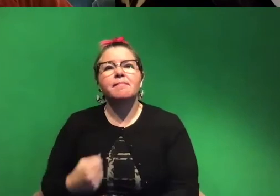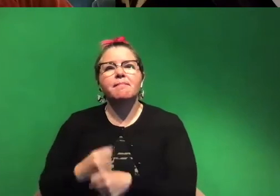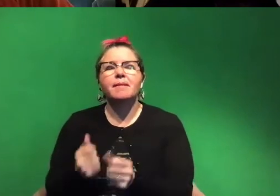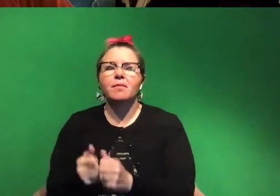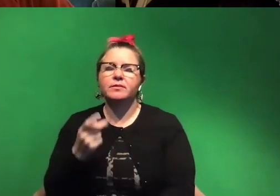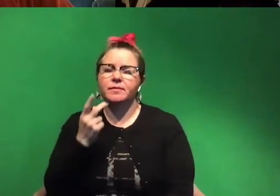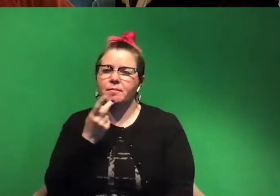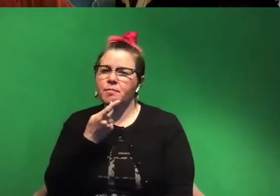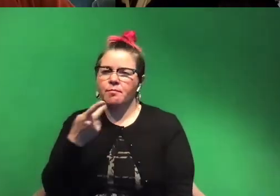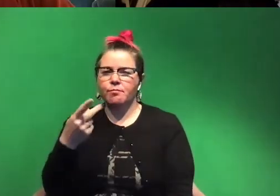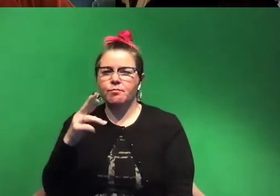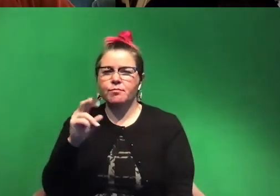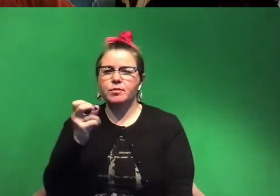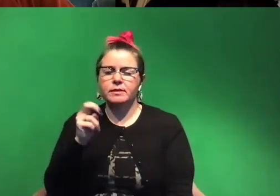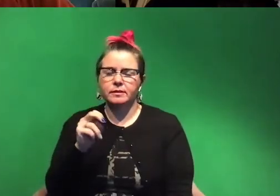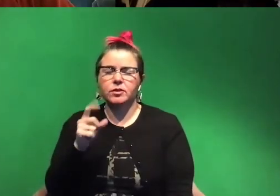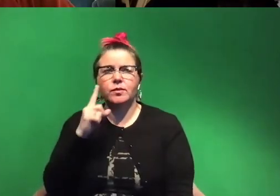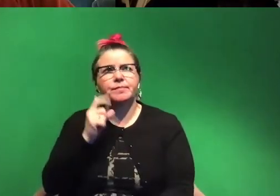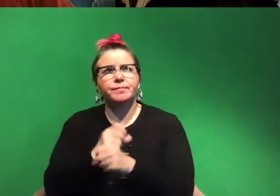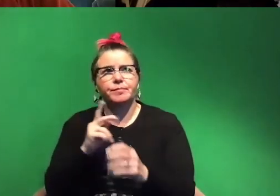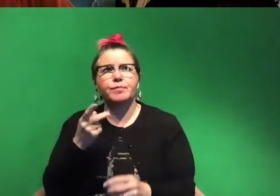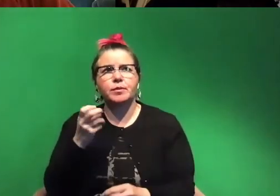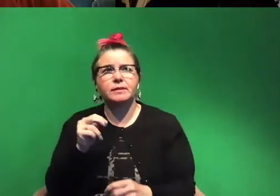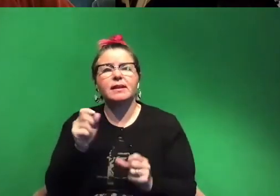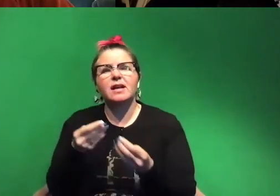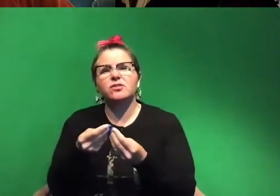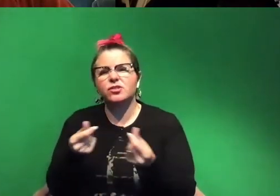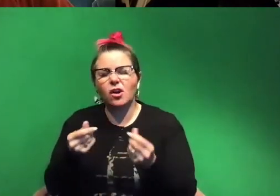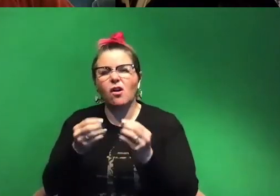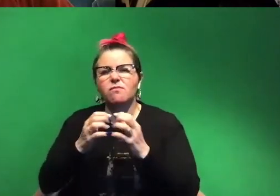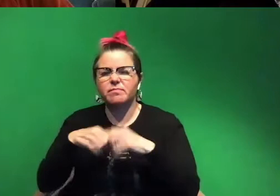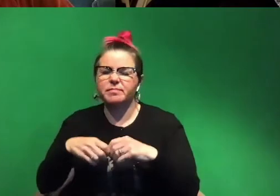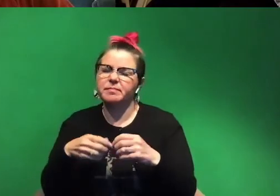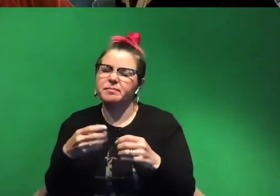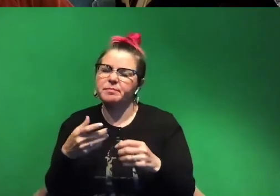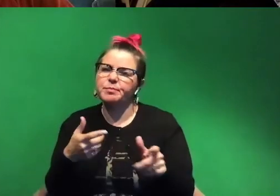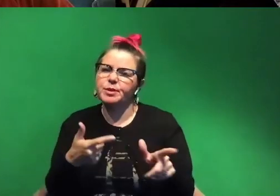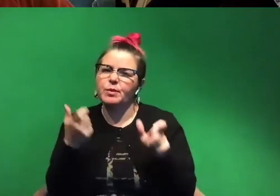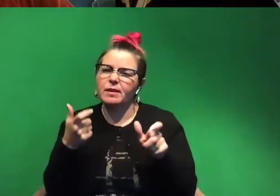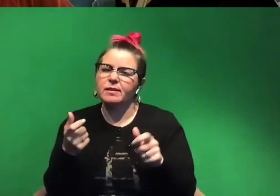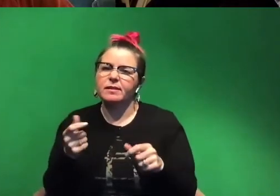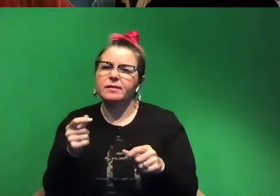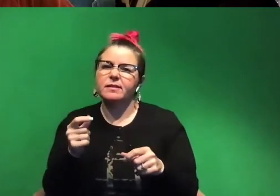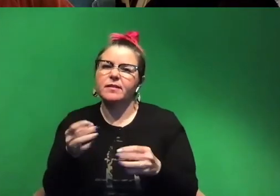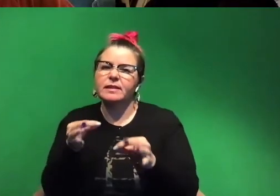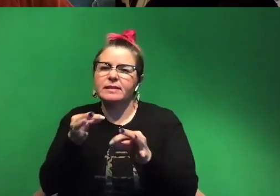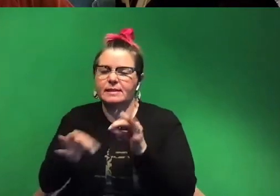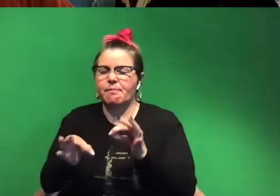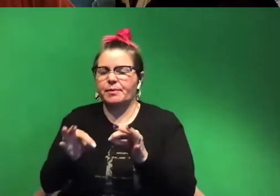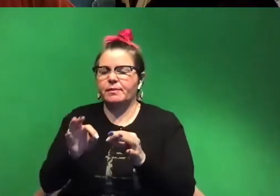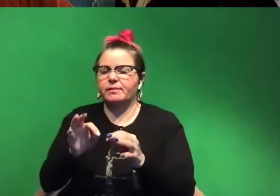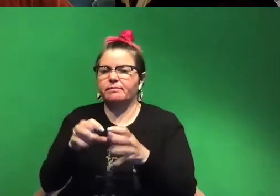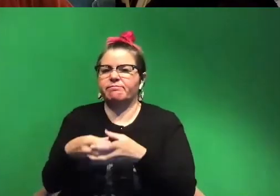proteins. So if you think of proteins, they can dissolve or degrade pretty quickly if they're in a simple form. So I would